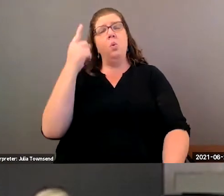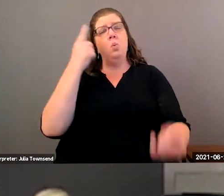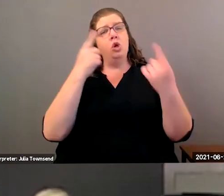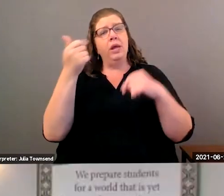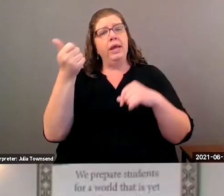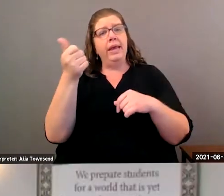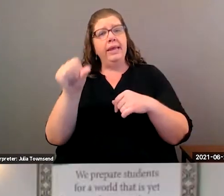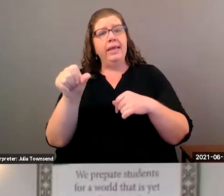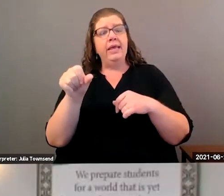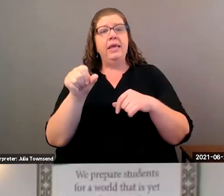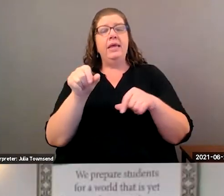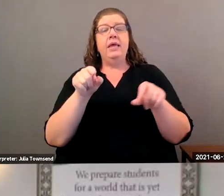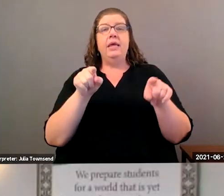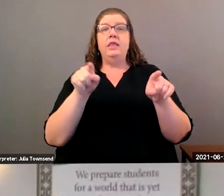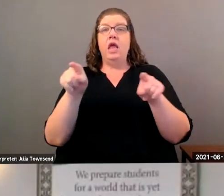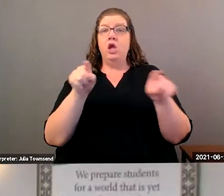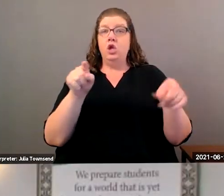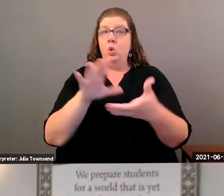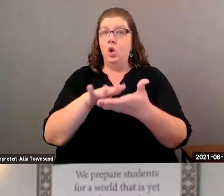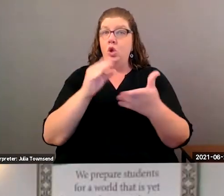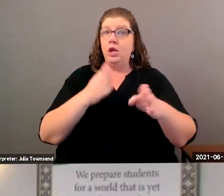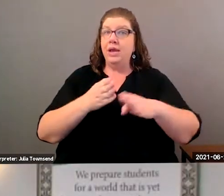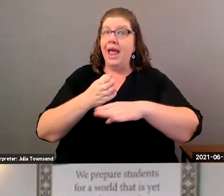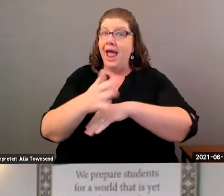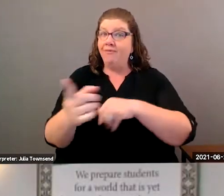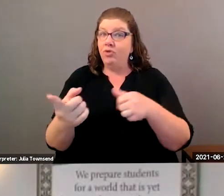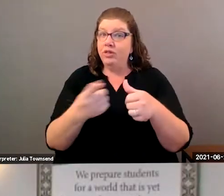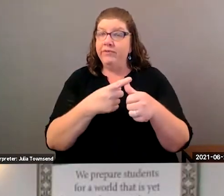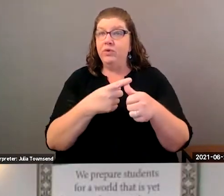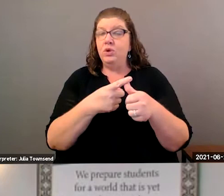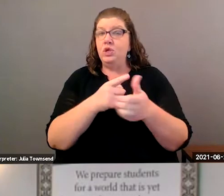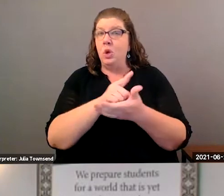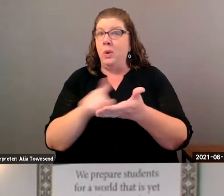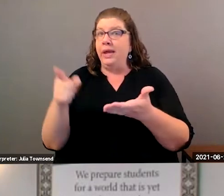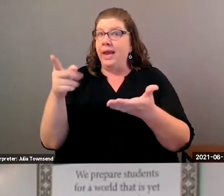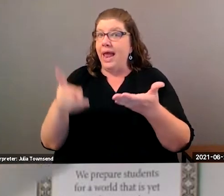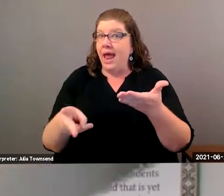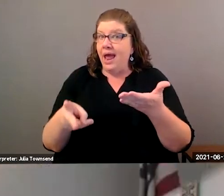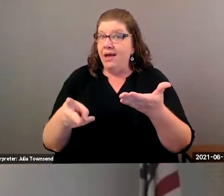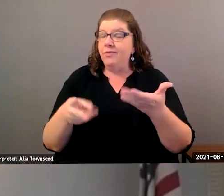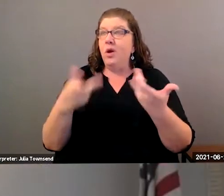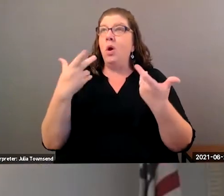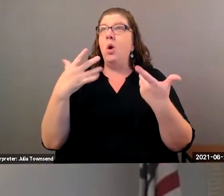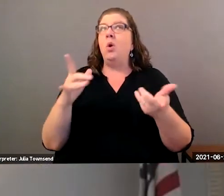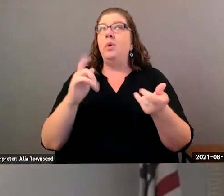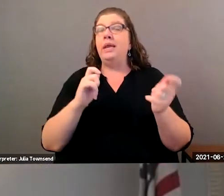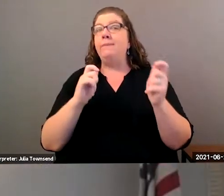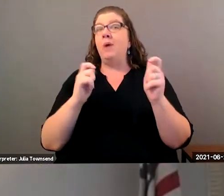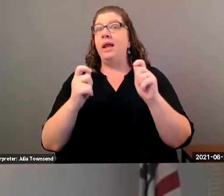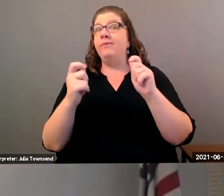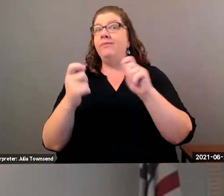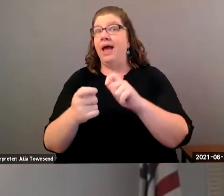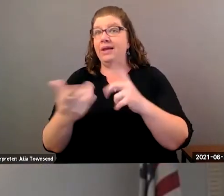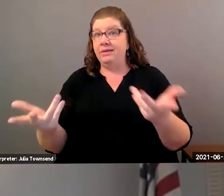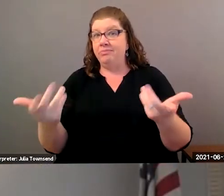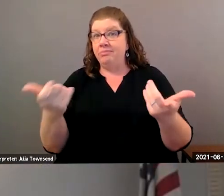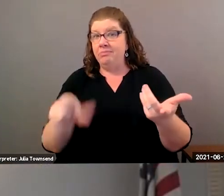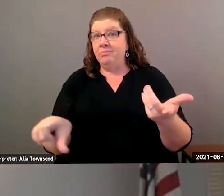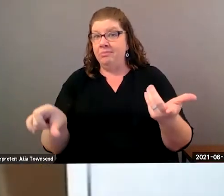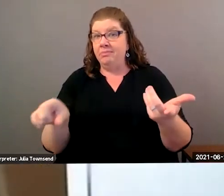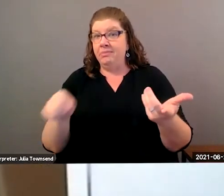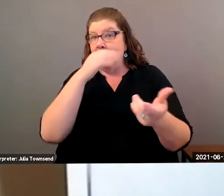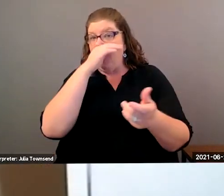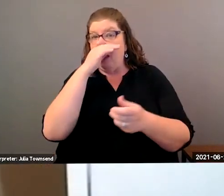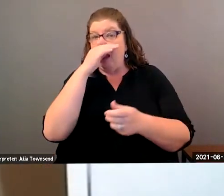that you're learning that you learned after the first week and a half and you're already modifying and changing.